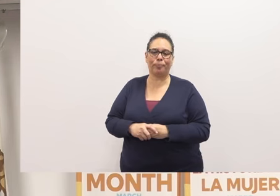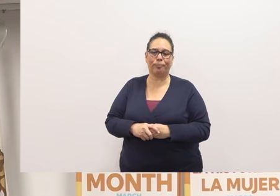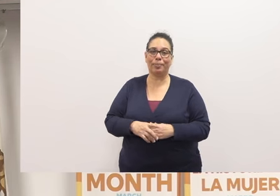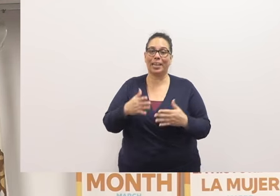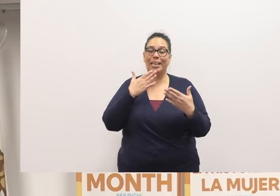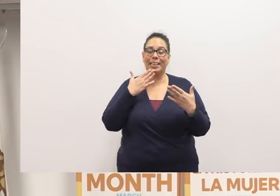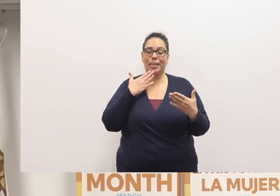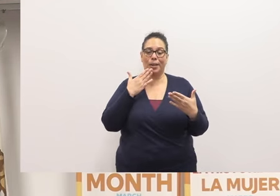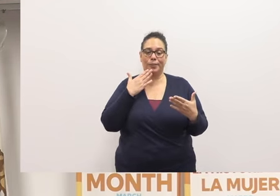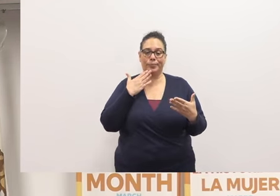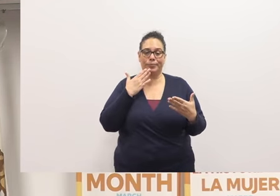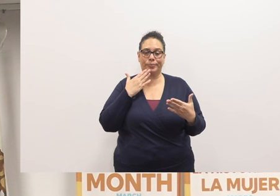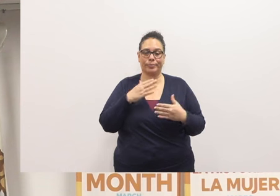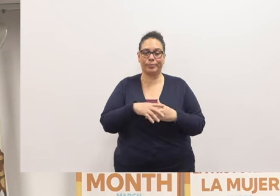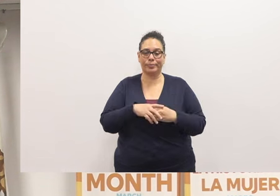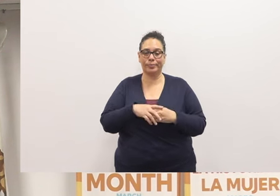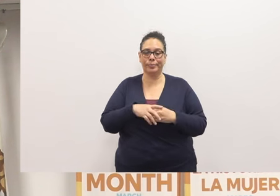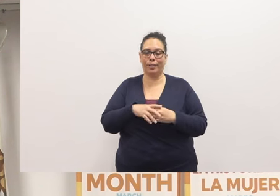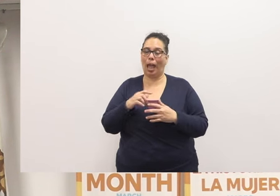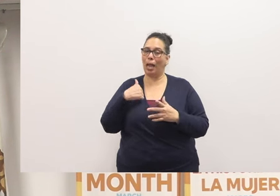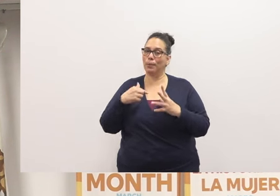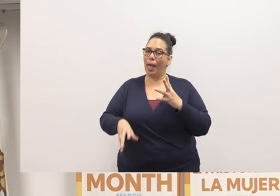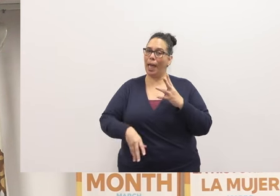Thank you, and I will just add,